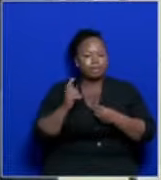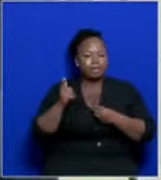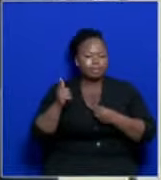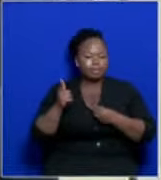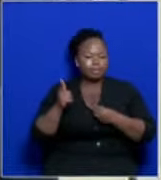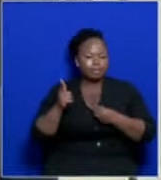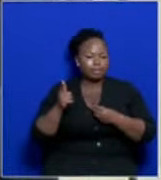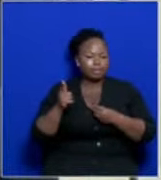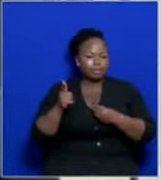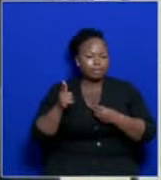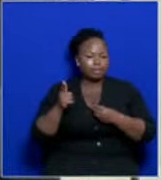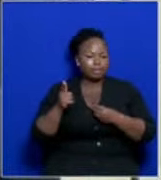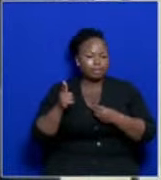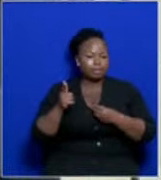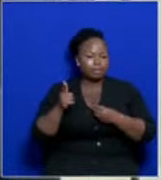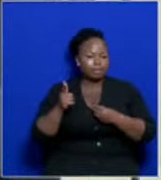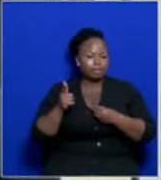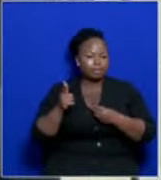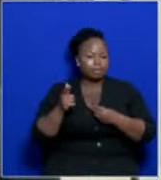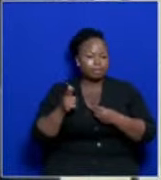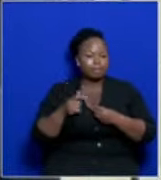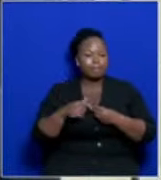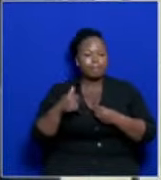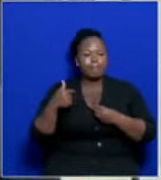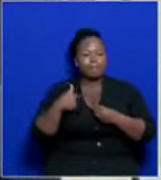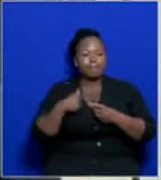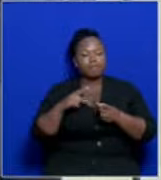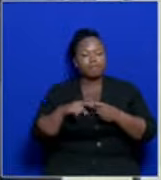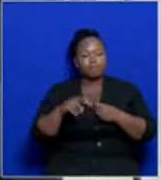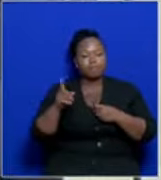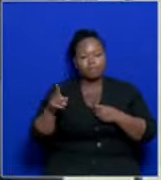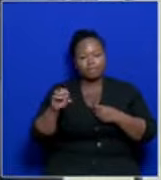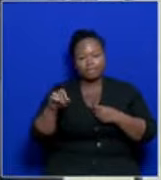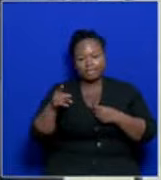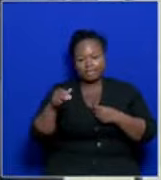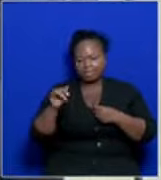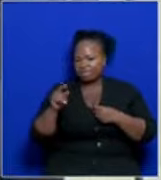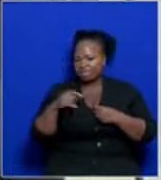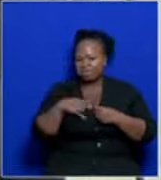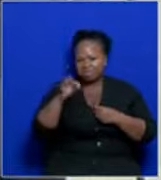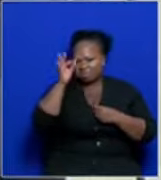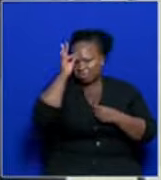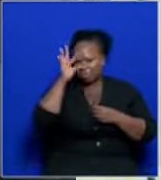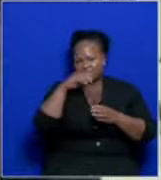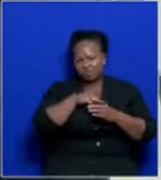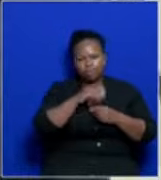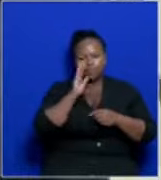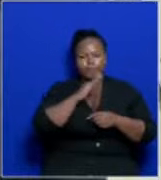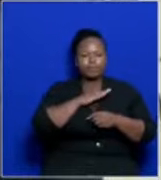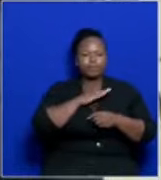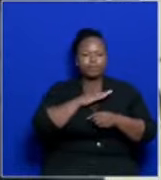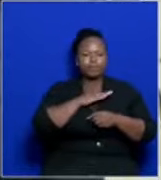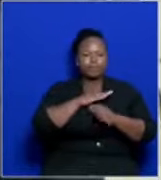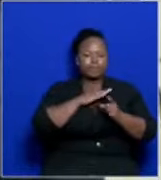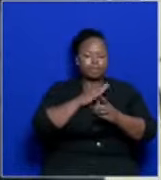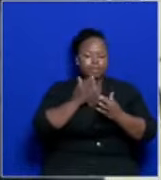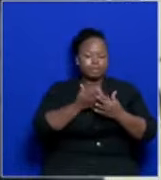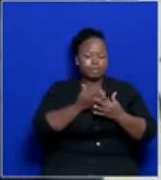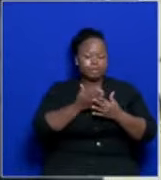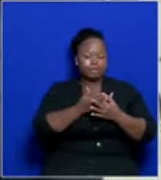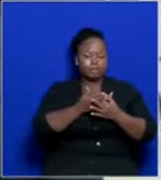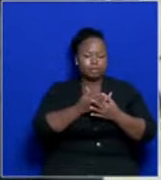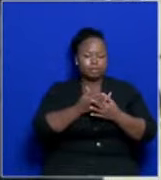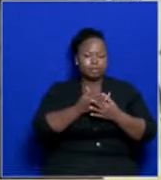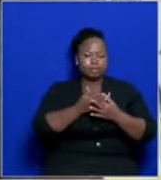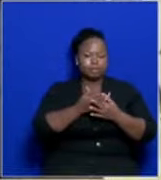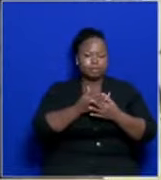Yes? According to Warrant Officer Saki, there was no police involvement in this matter that he could have